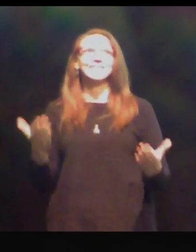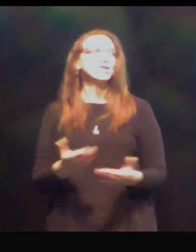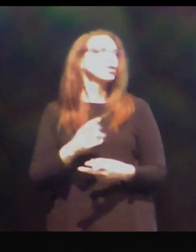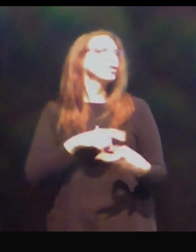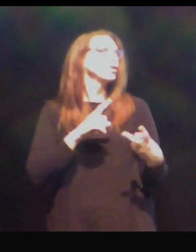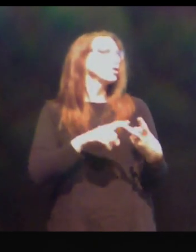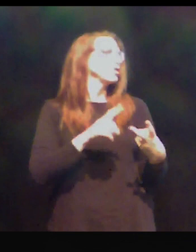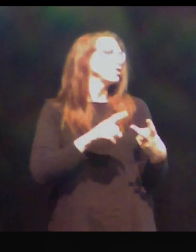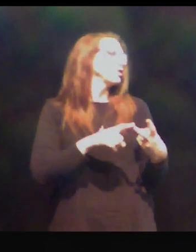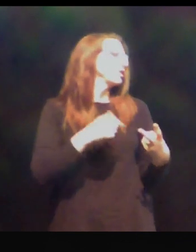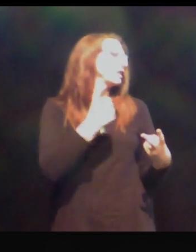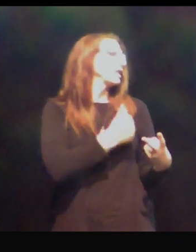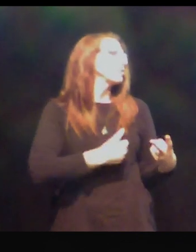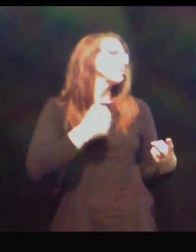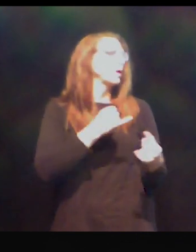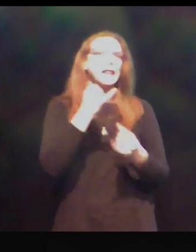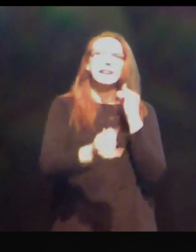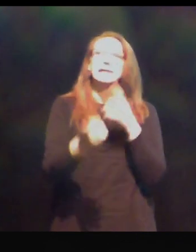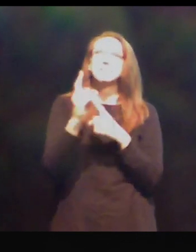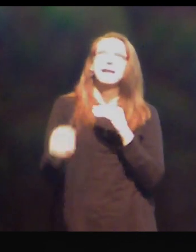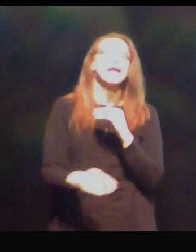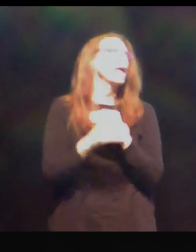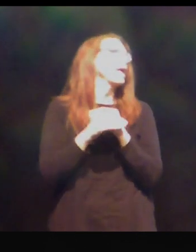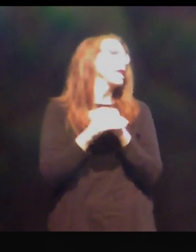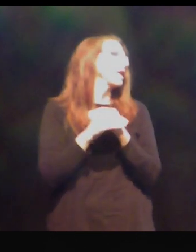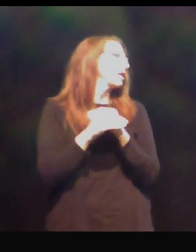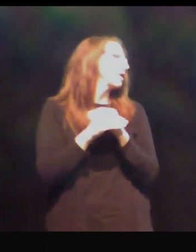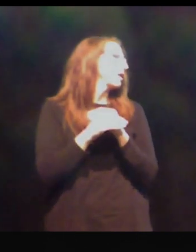Which one of your kids is this? I'm sorry, this was a last minute add-on.